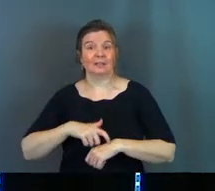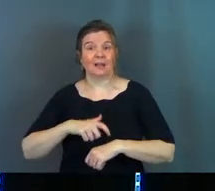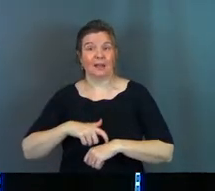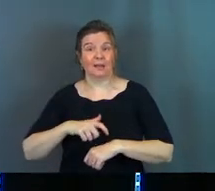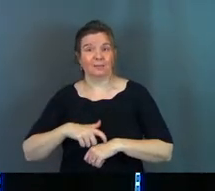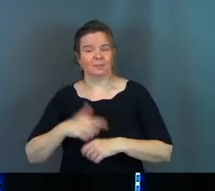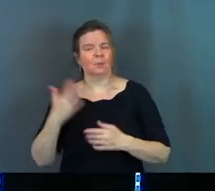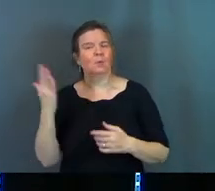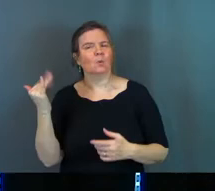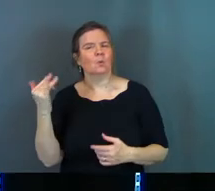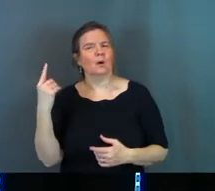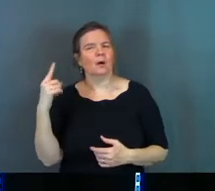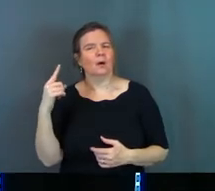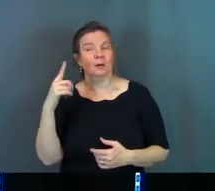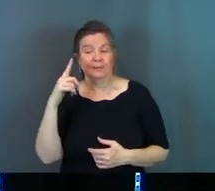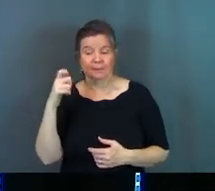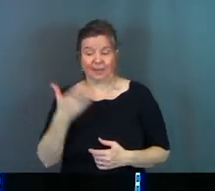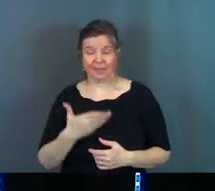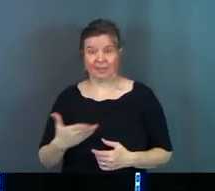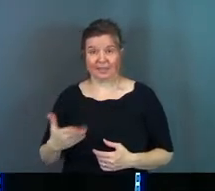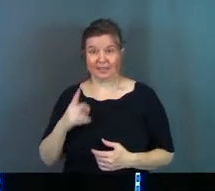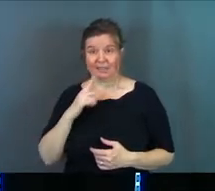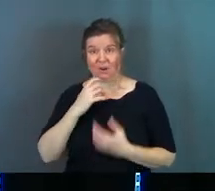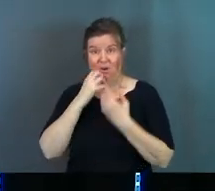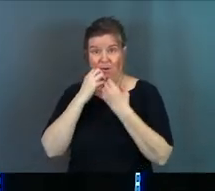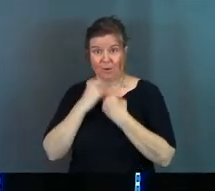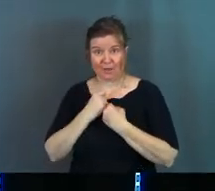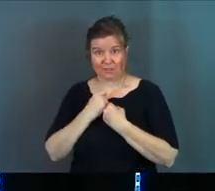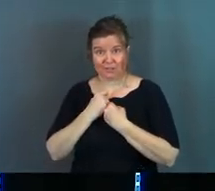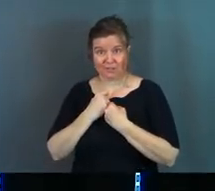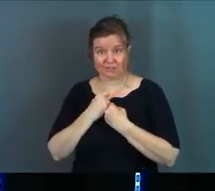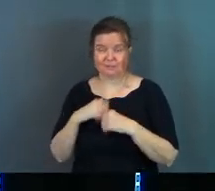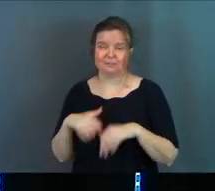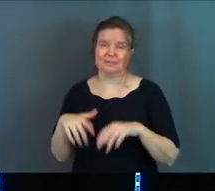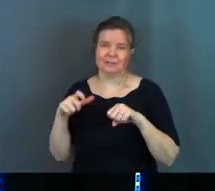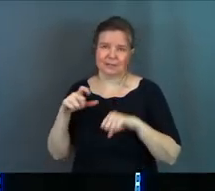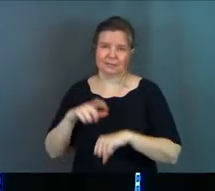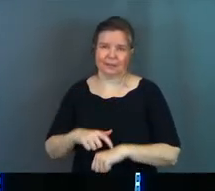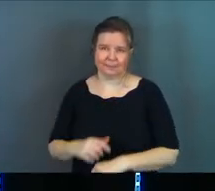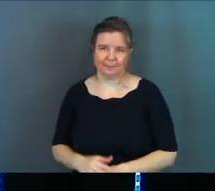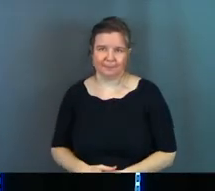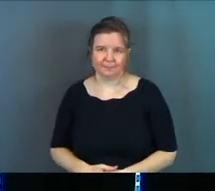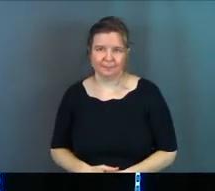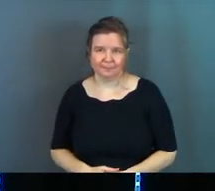time. Why? Because things that are precious take time.